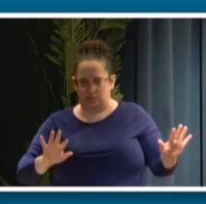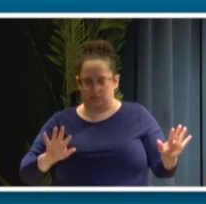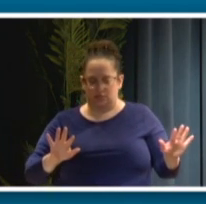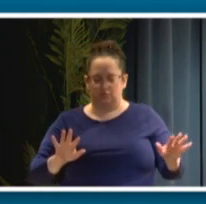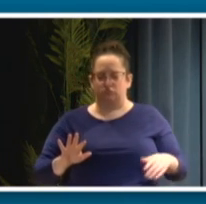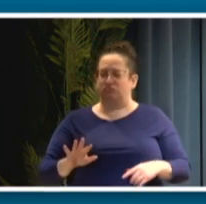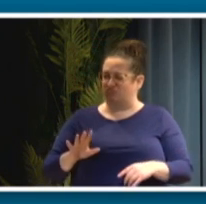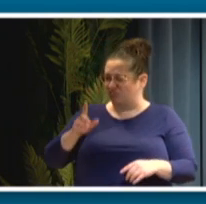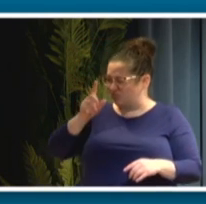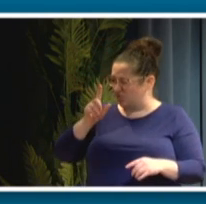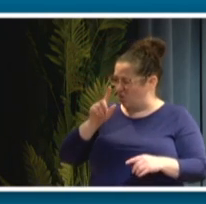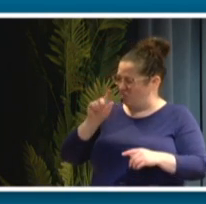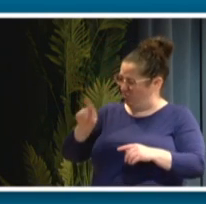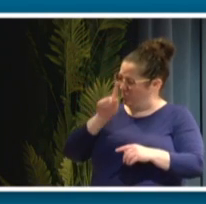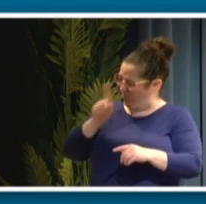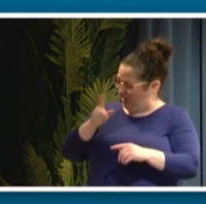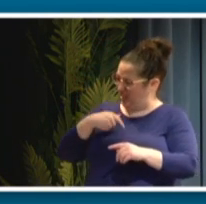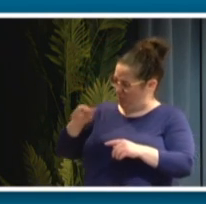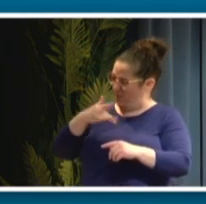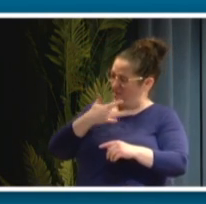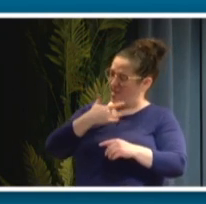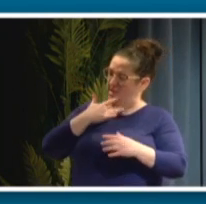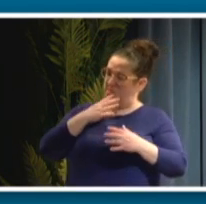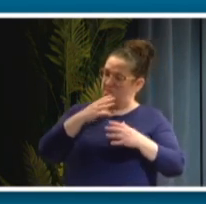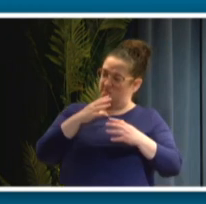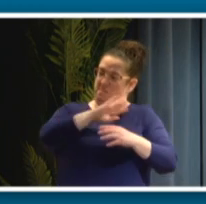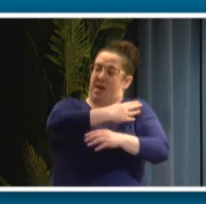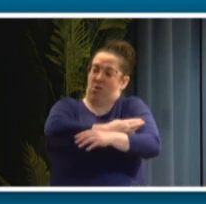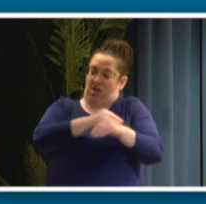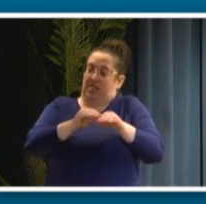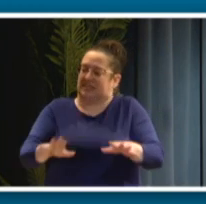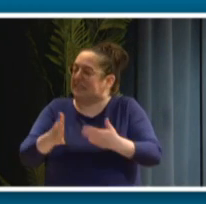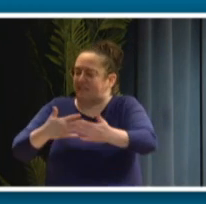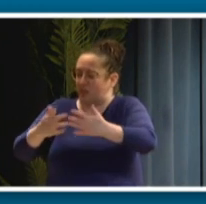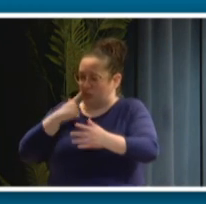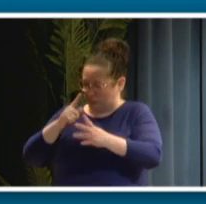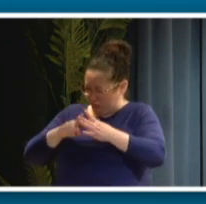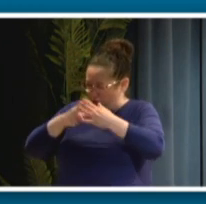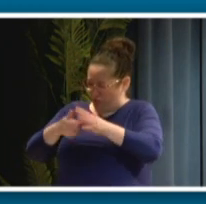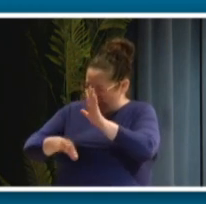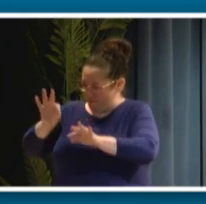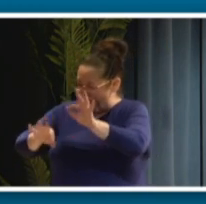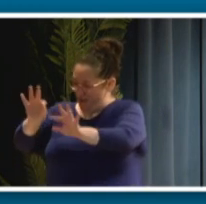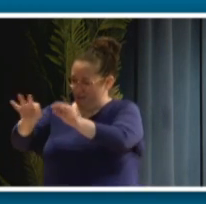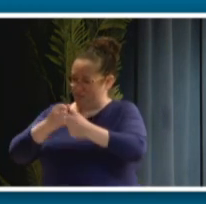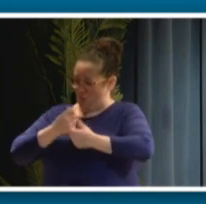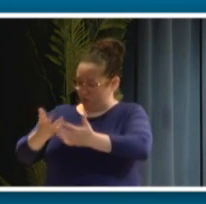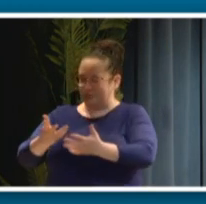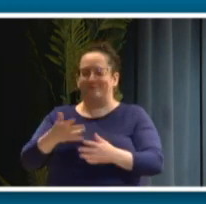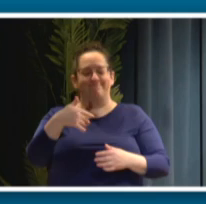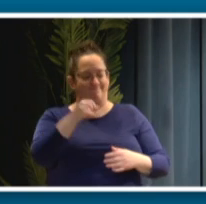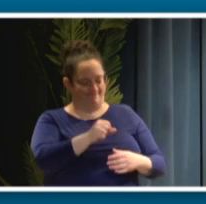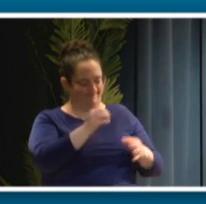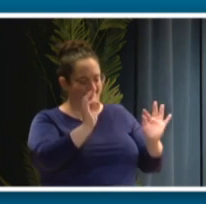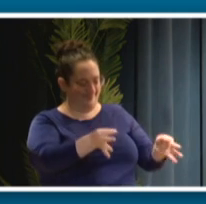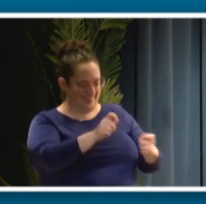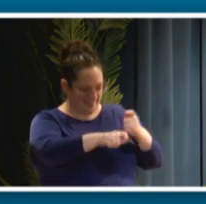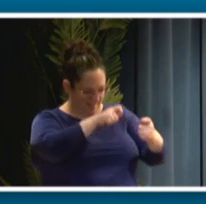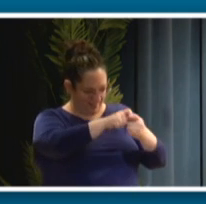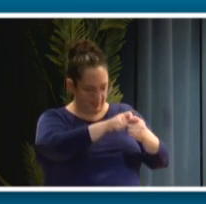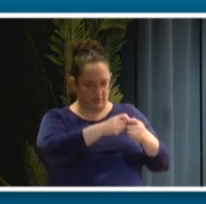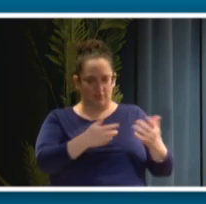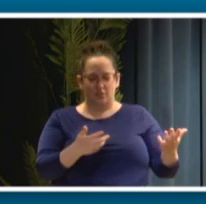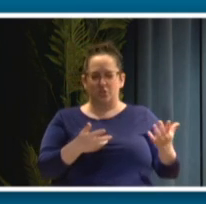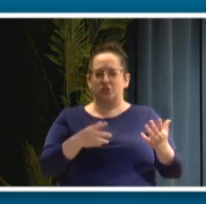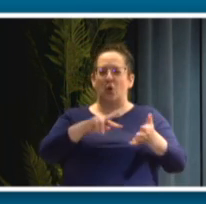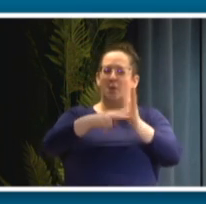So tell me a little bit then about, so you start to do poorly in middle school, mm-hmm. but you're staying with it, you're going through school.